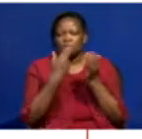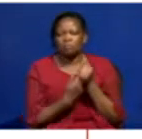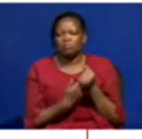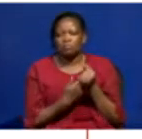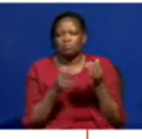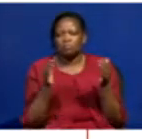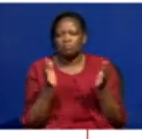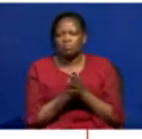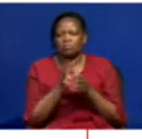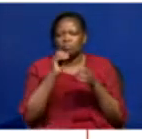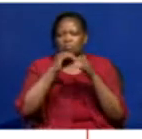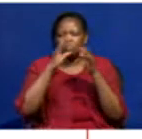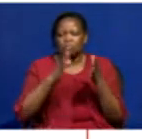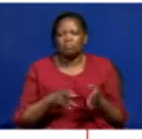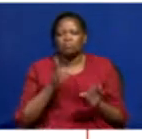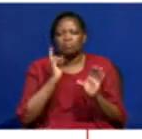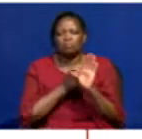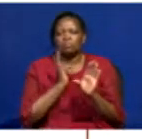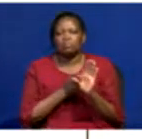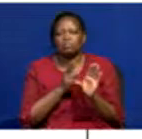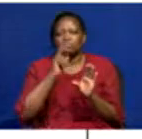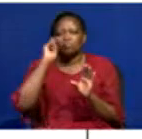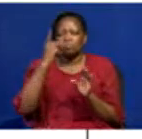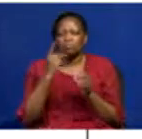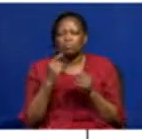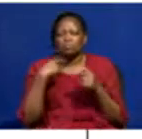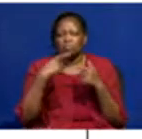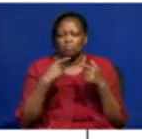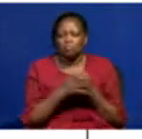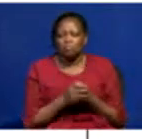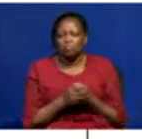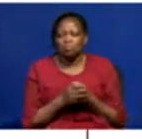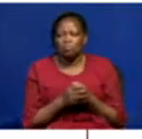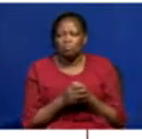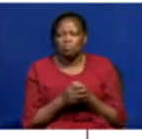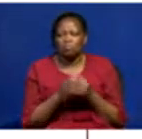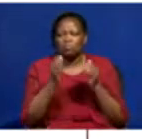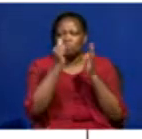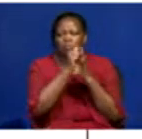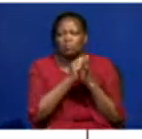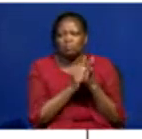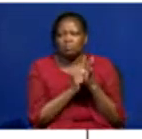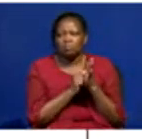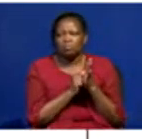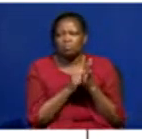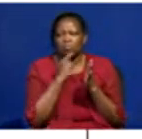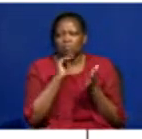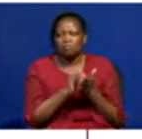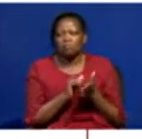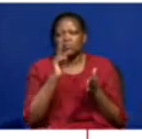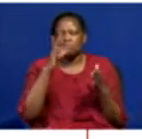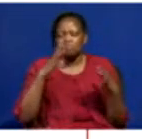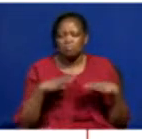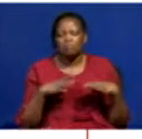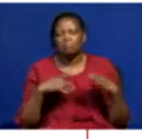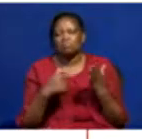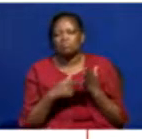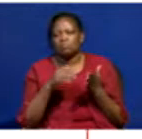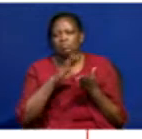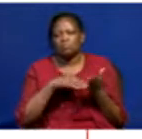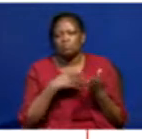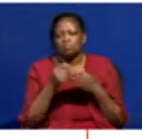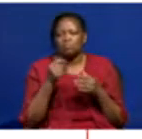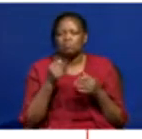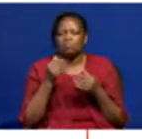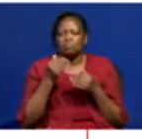and investors to participate in Kenya's ongoing digitalization agenda. Owalo says while Kenya's digital network is